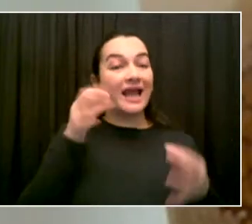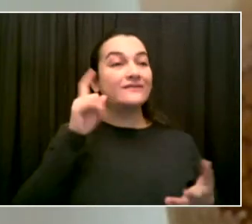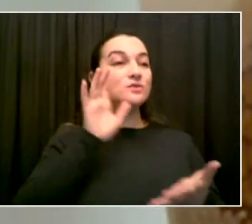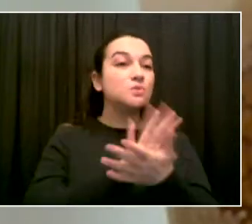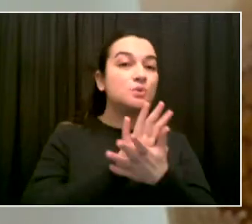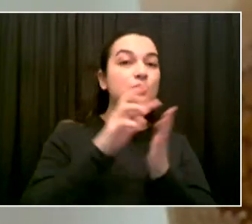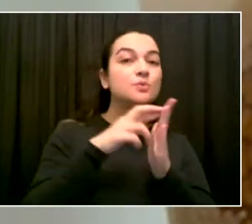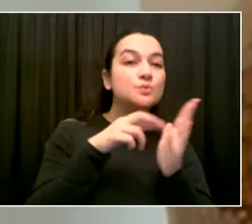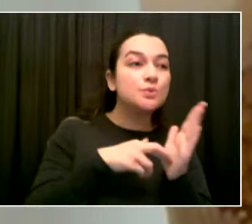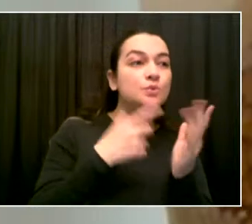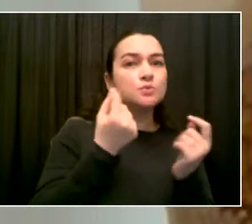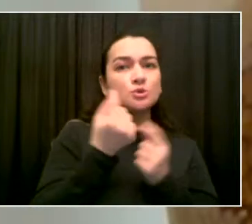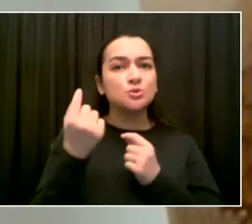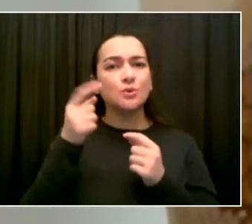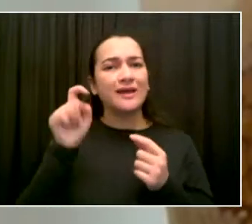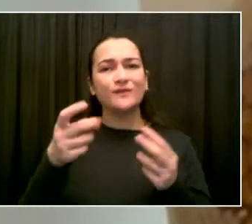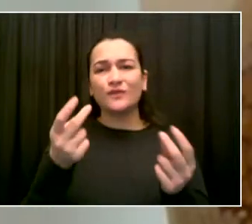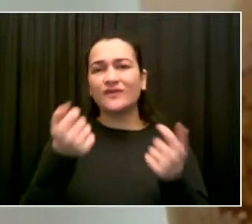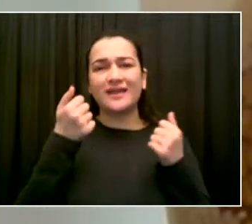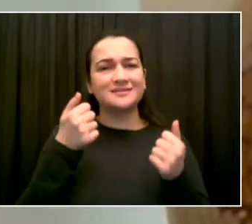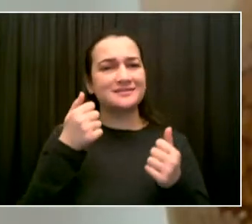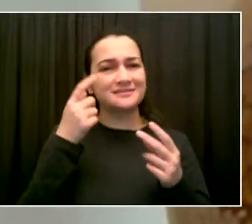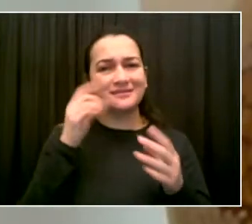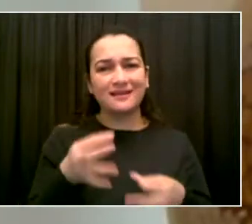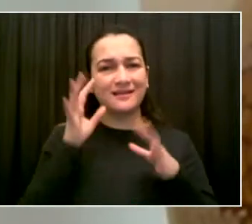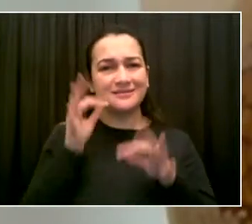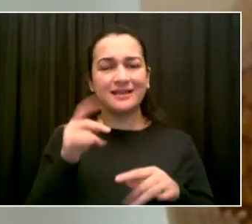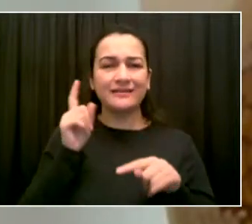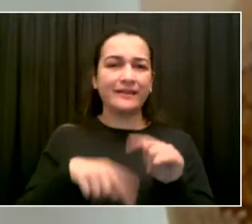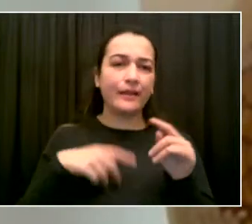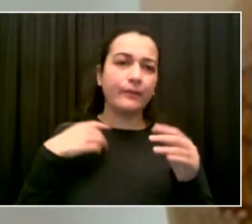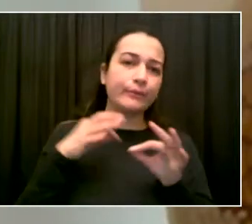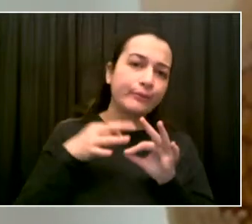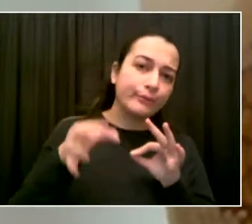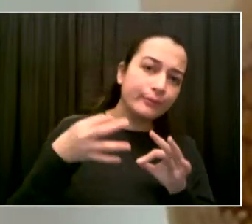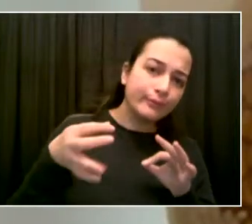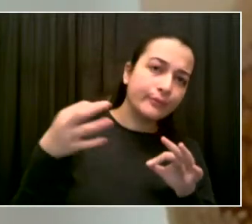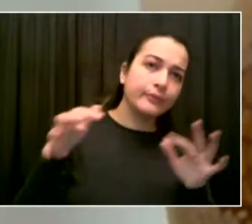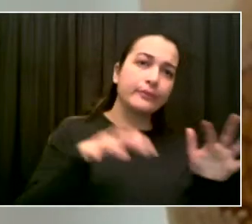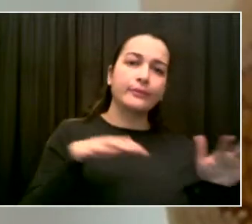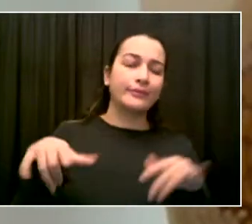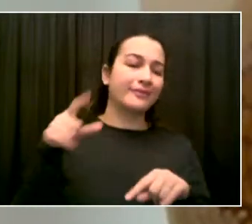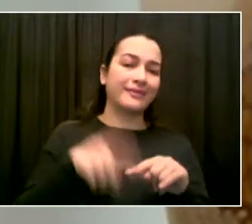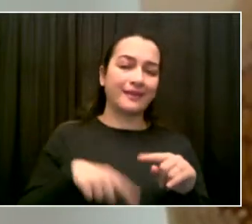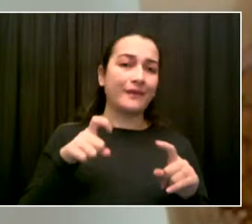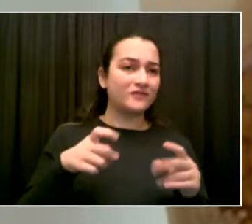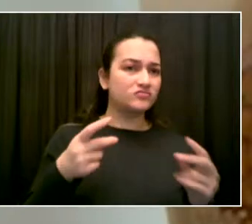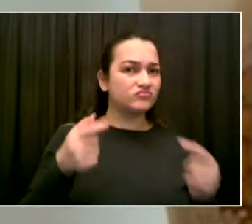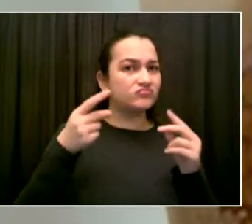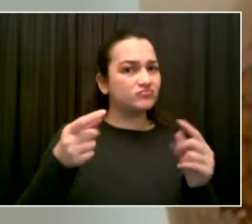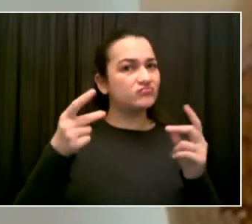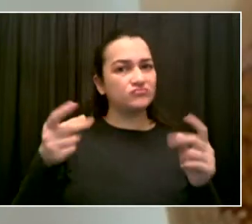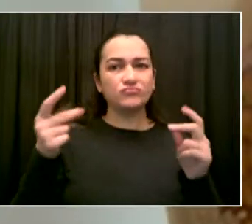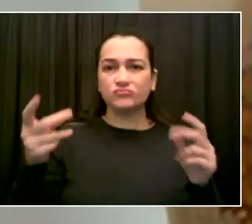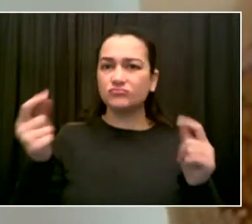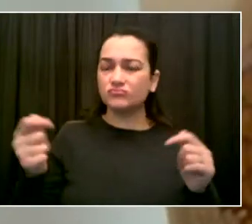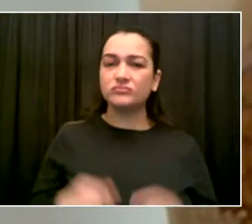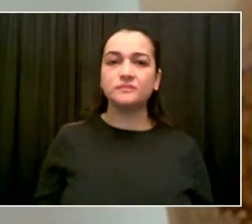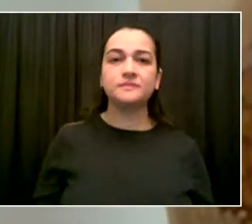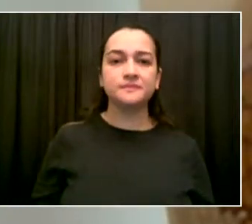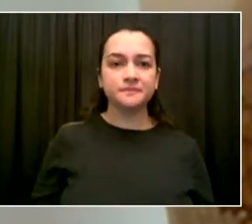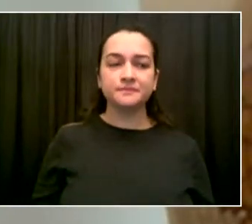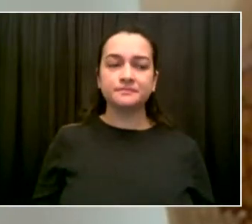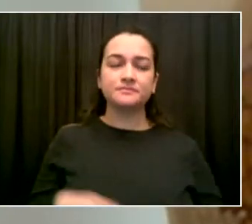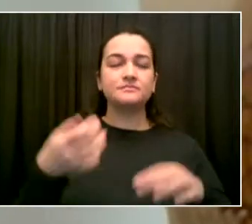we need to reduce the risk of an outbreak occurring. So yes, in an ideal world, we would be able to manage everything on a case-by-case